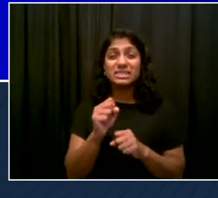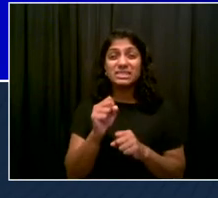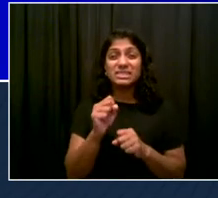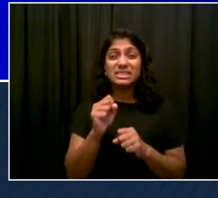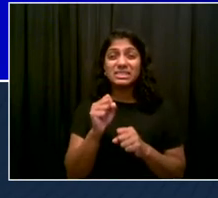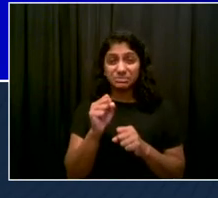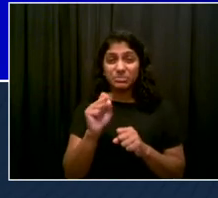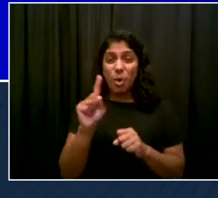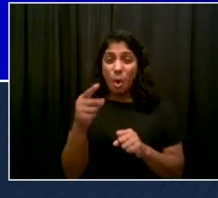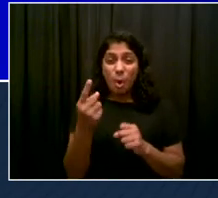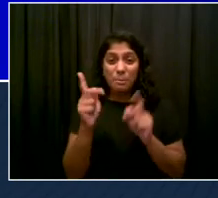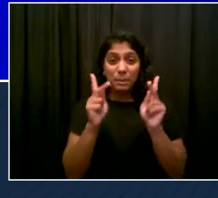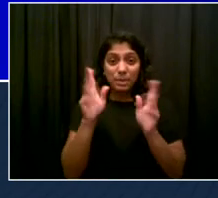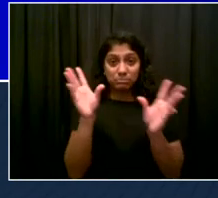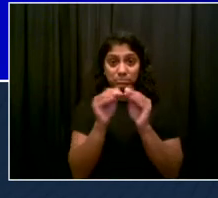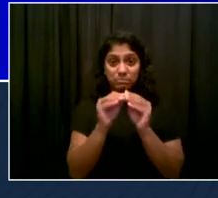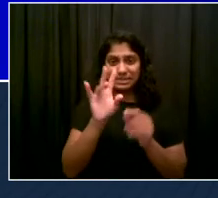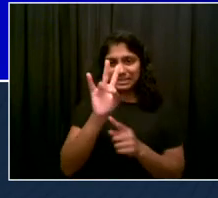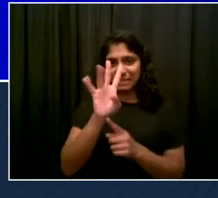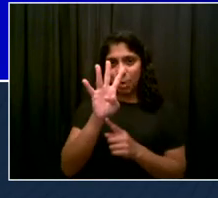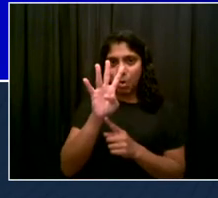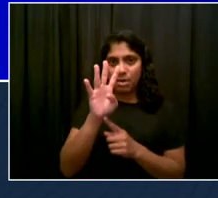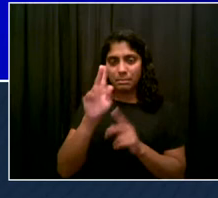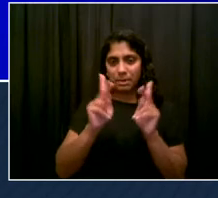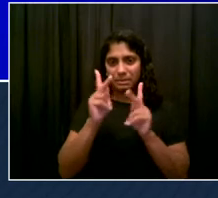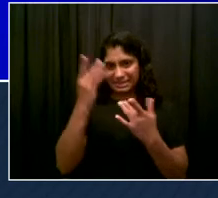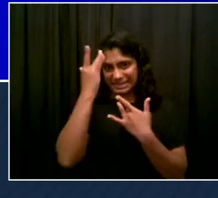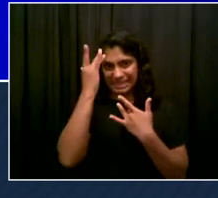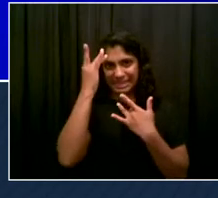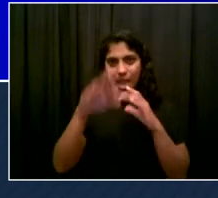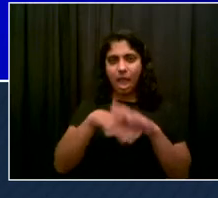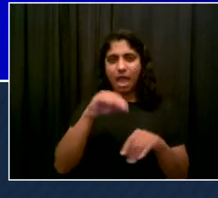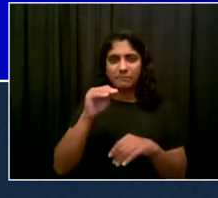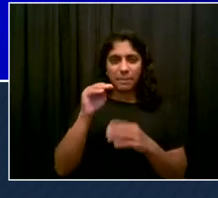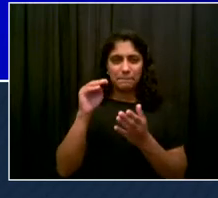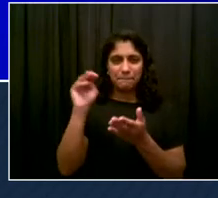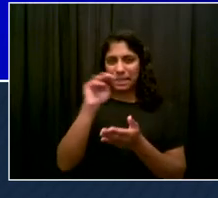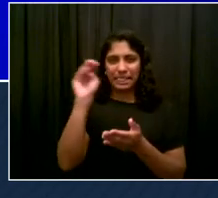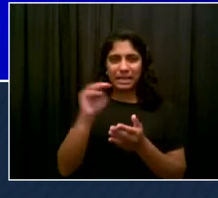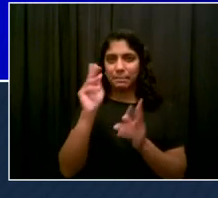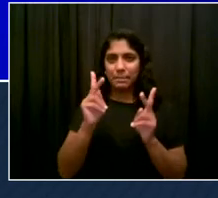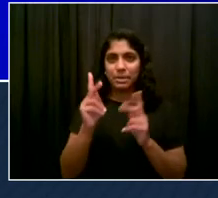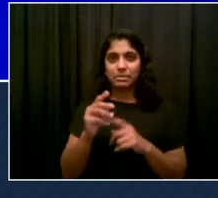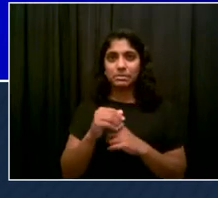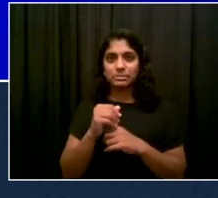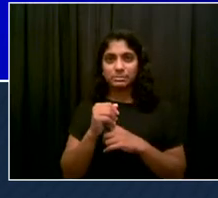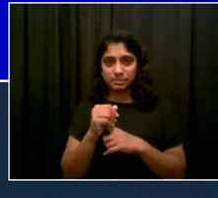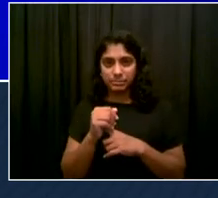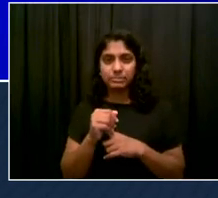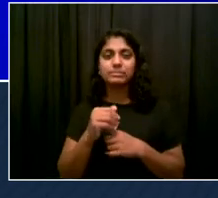Confirmed positivity level, 15.58%. Hospitalization rate per 100,000,